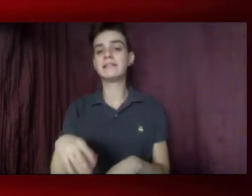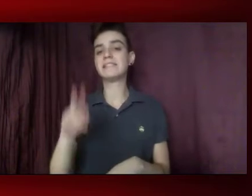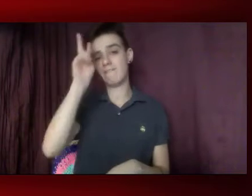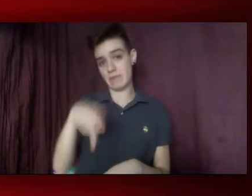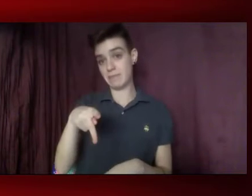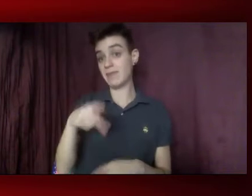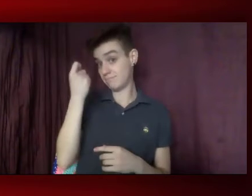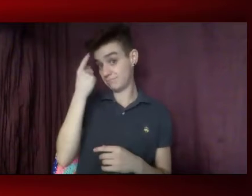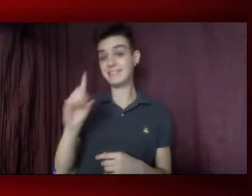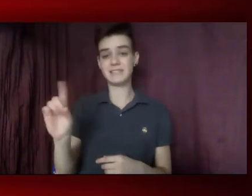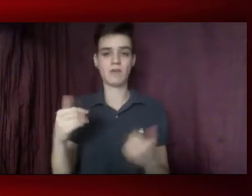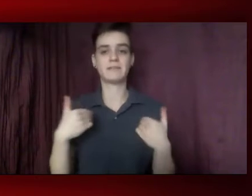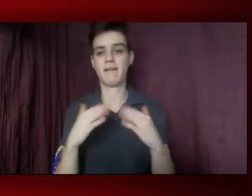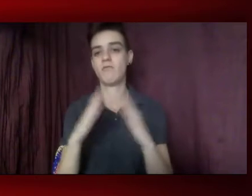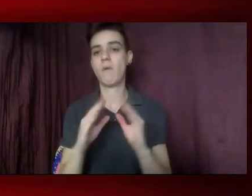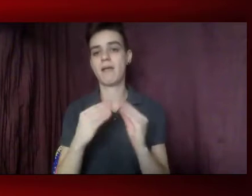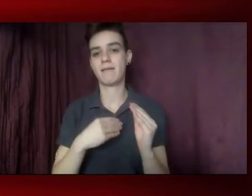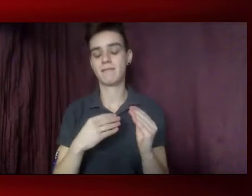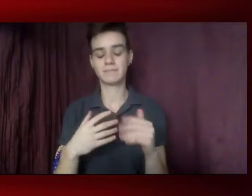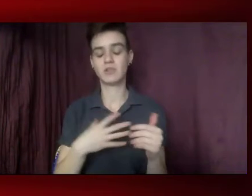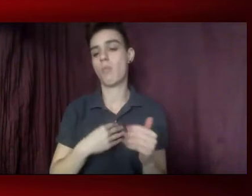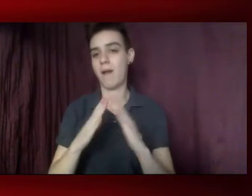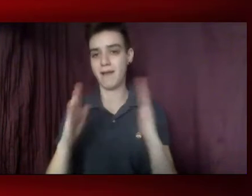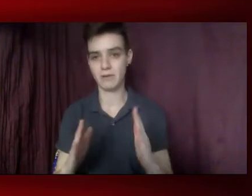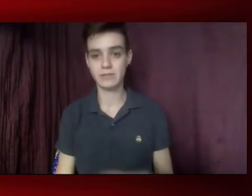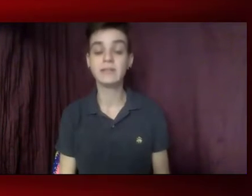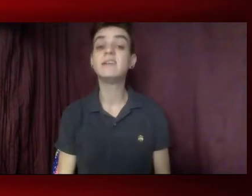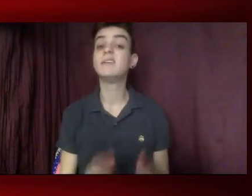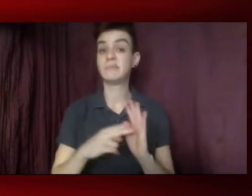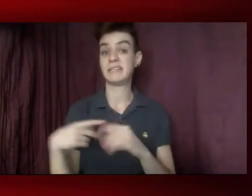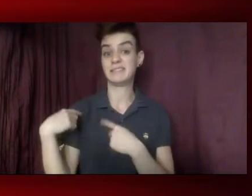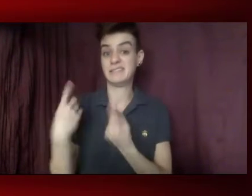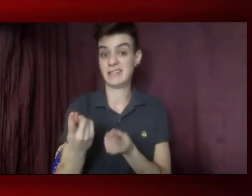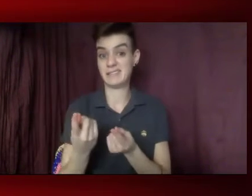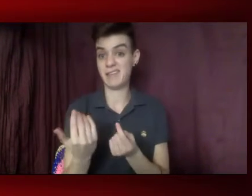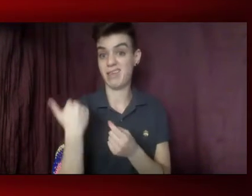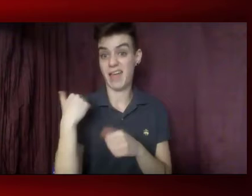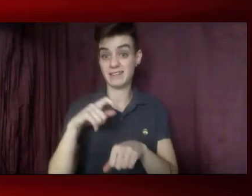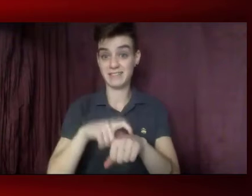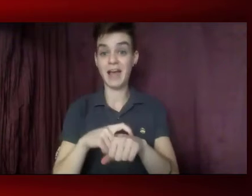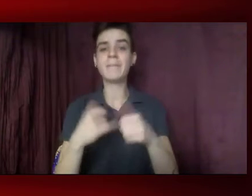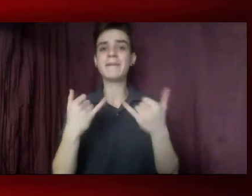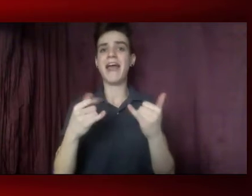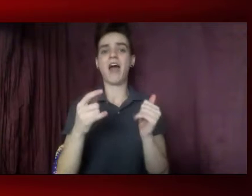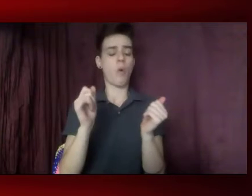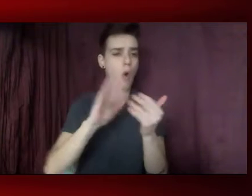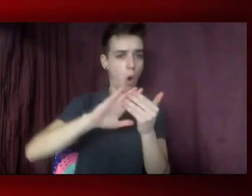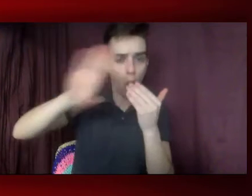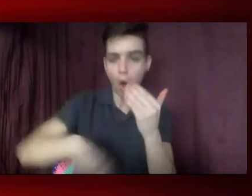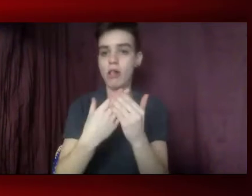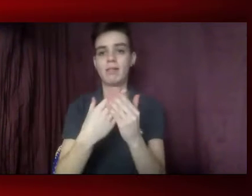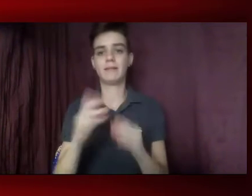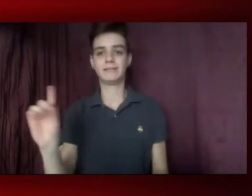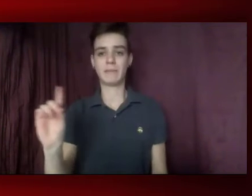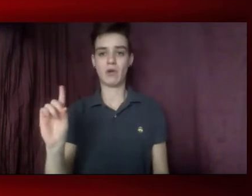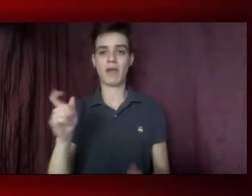control the White House. And that means since the last time we did this, Democrats are now in control of the United